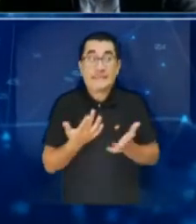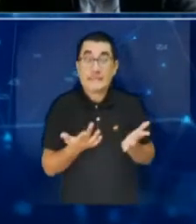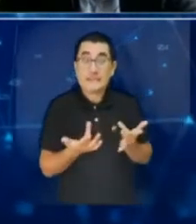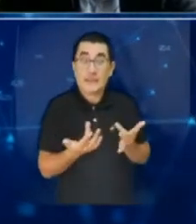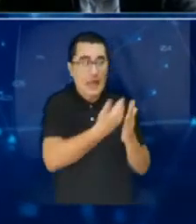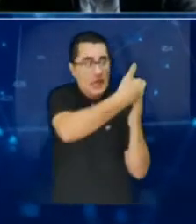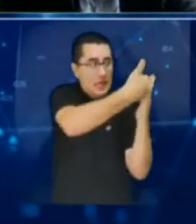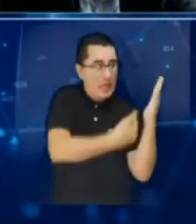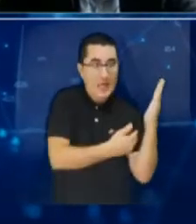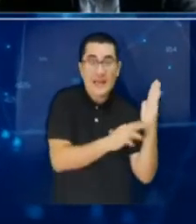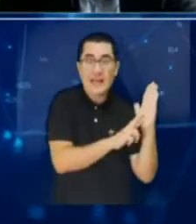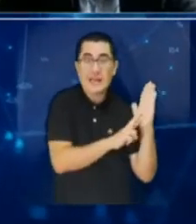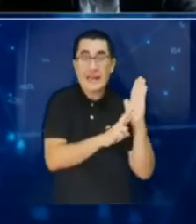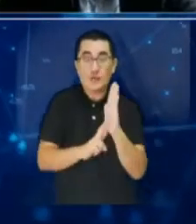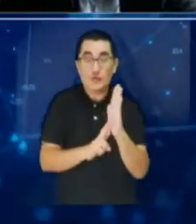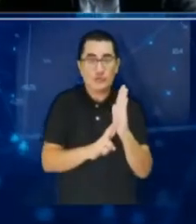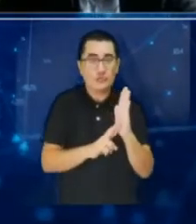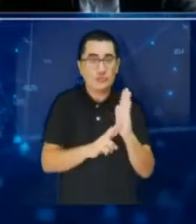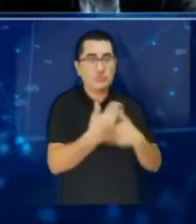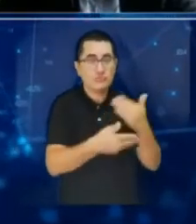is suspected that